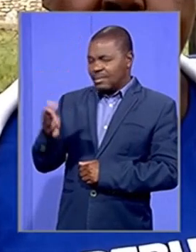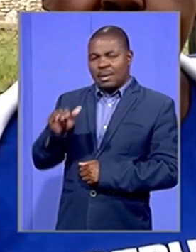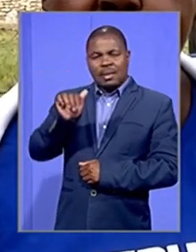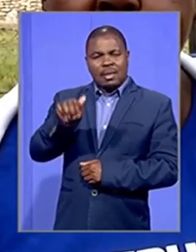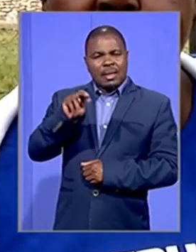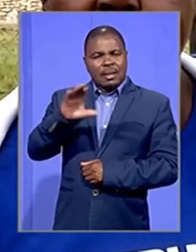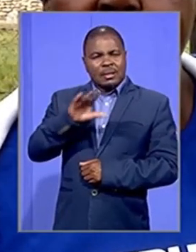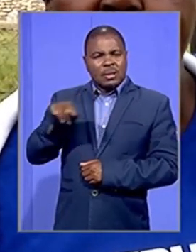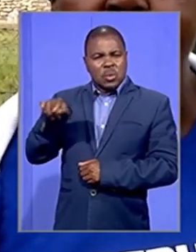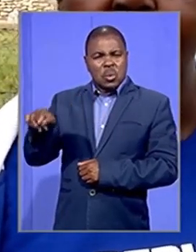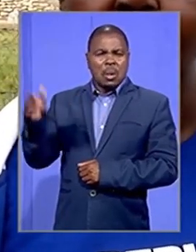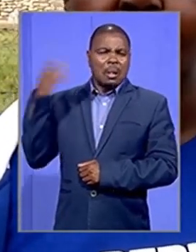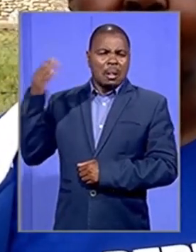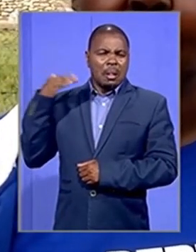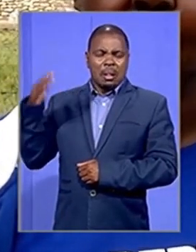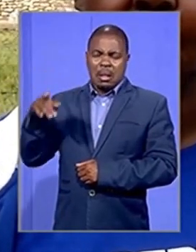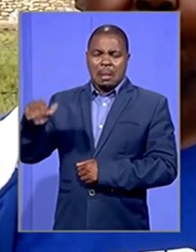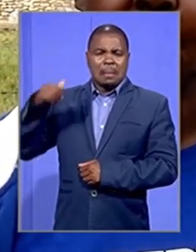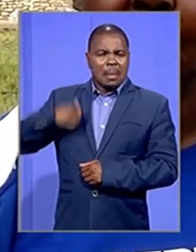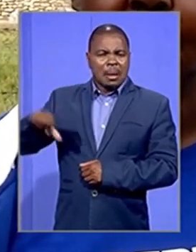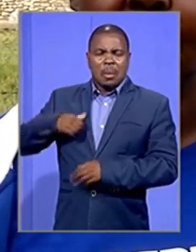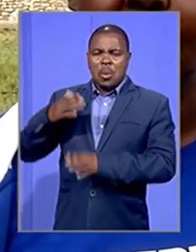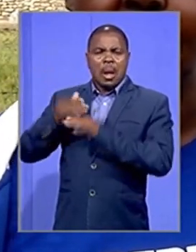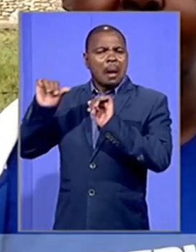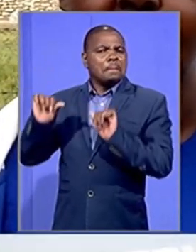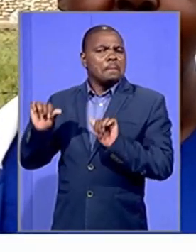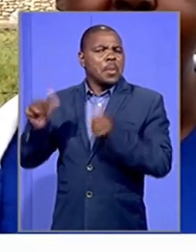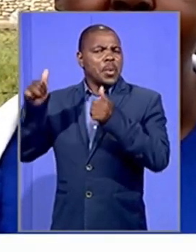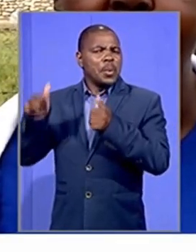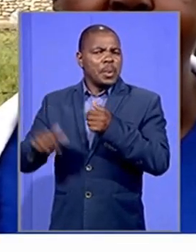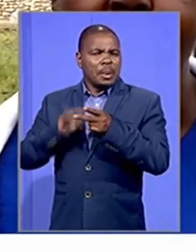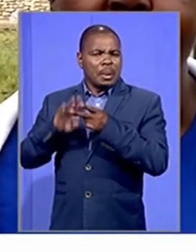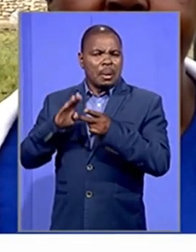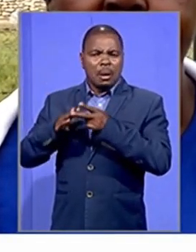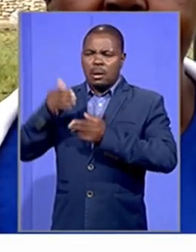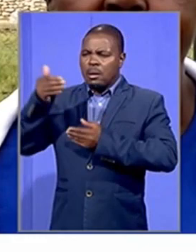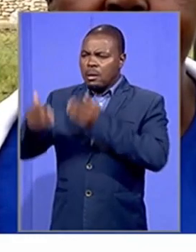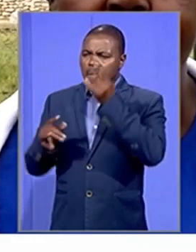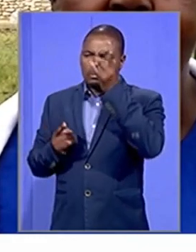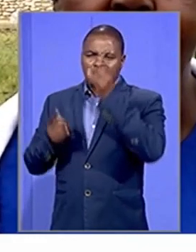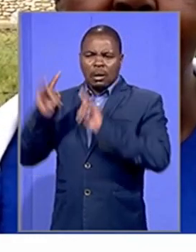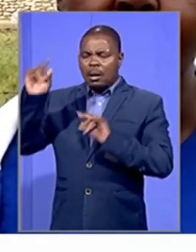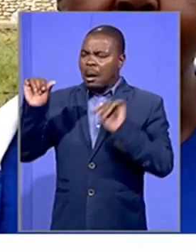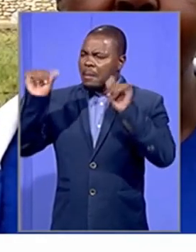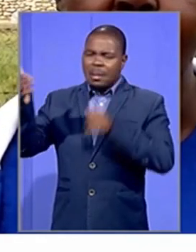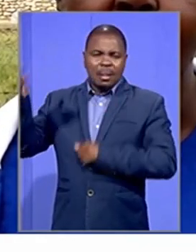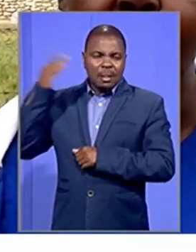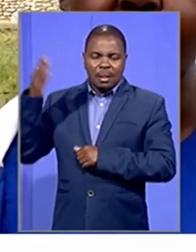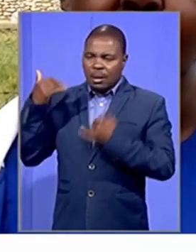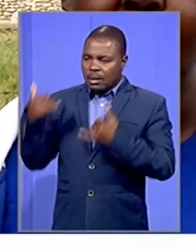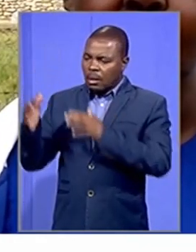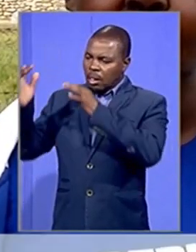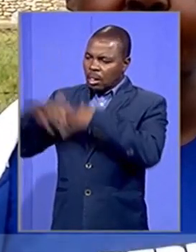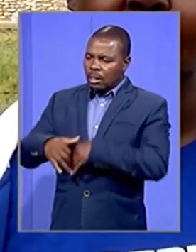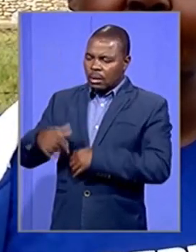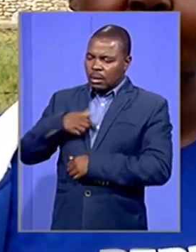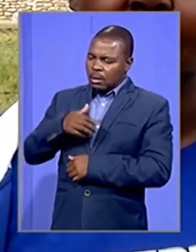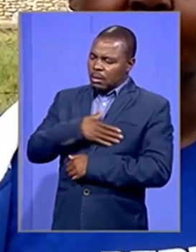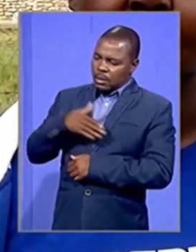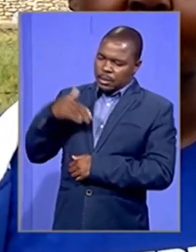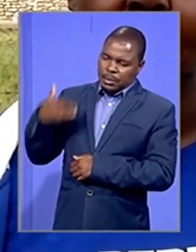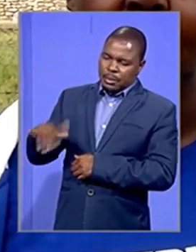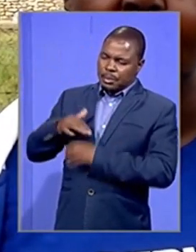was once a functional municipality and once really good running towns, it is heartbreaking. If you just have to